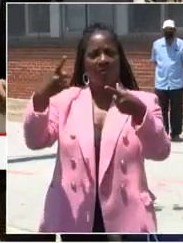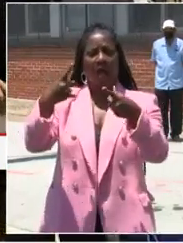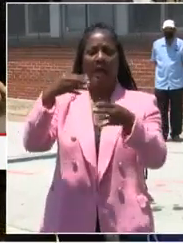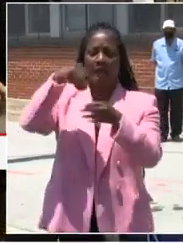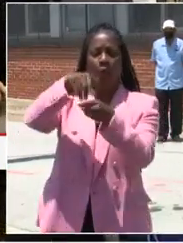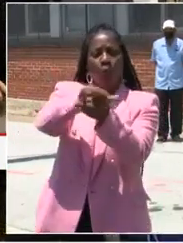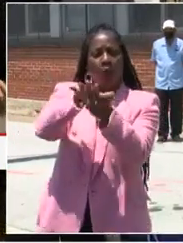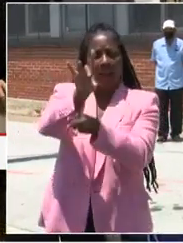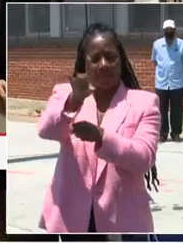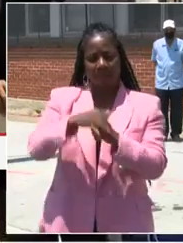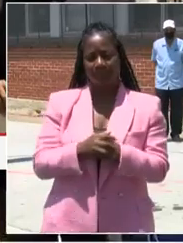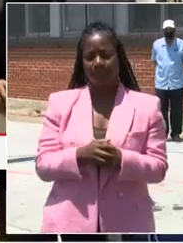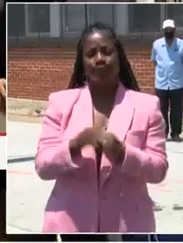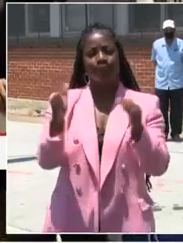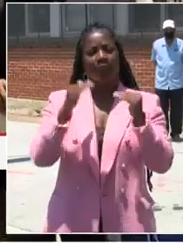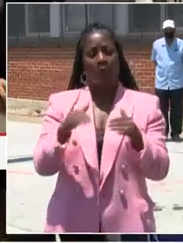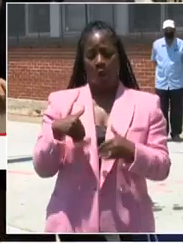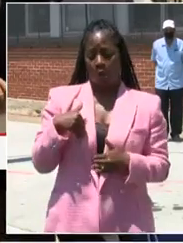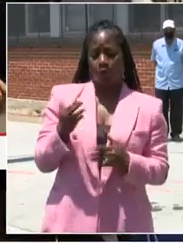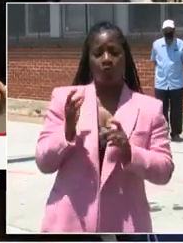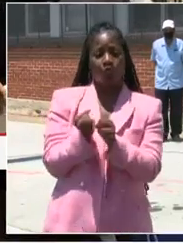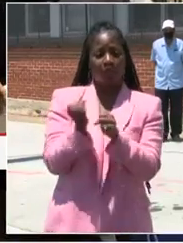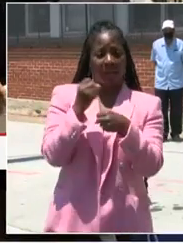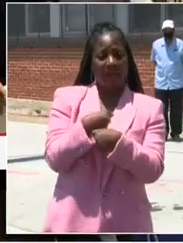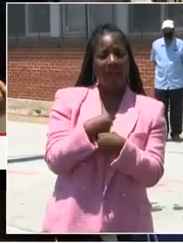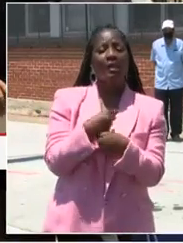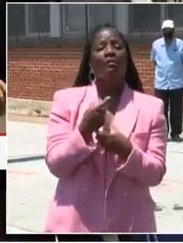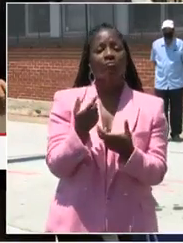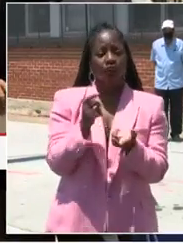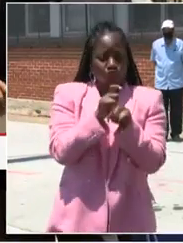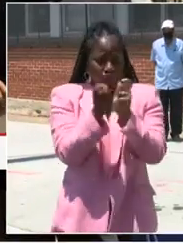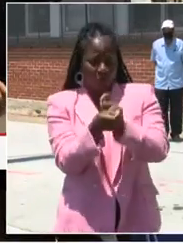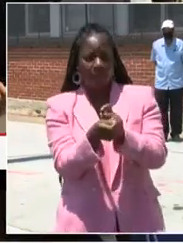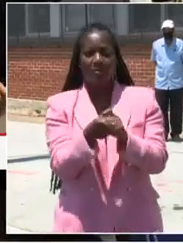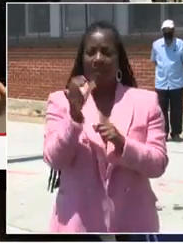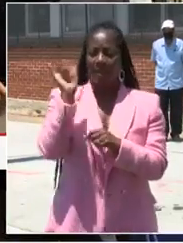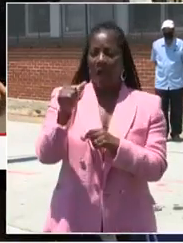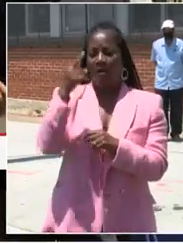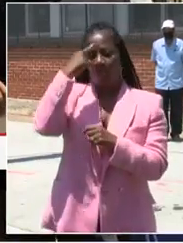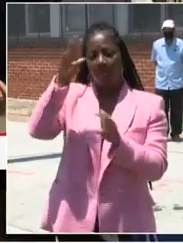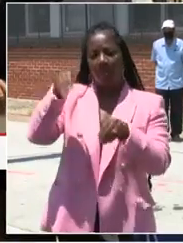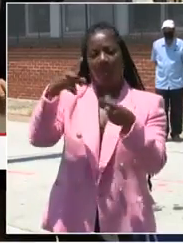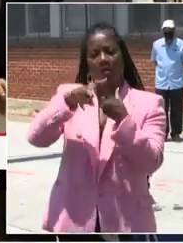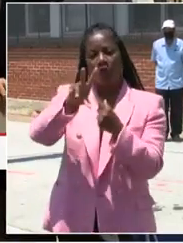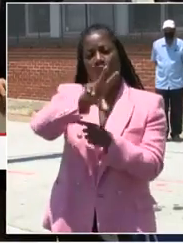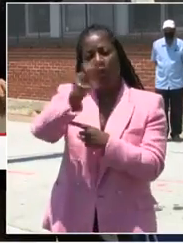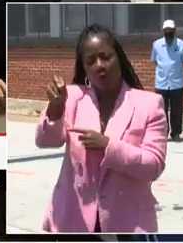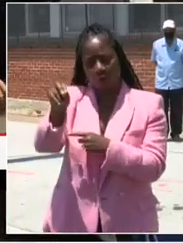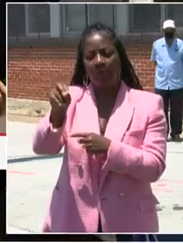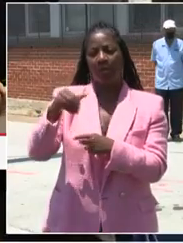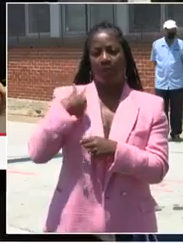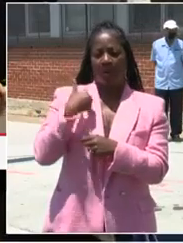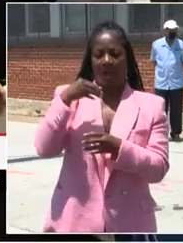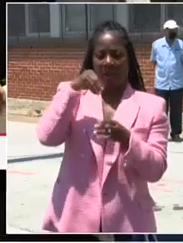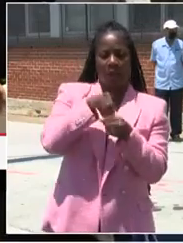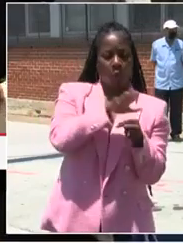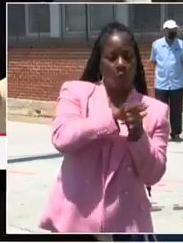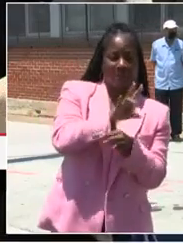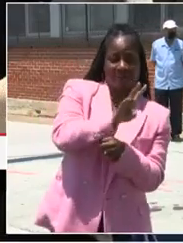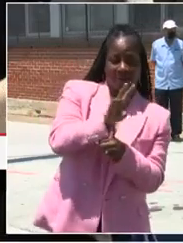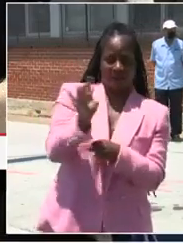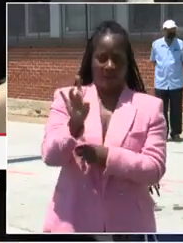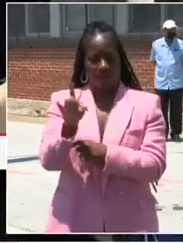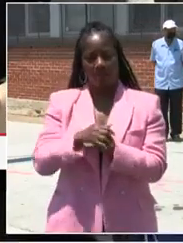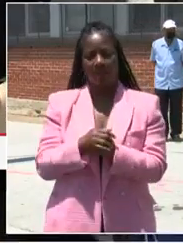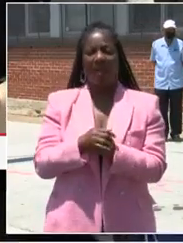8. Youth Creating Change, providing a mentoring program for 30 youth in Wards 7 and 8. And then the